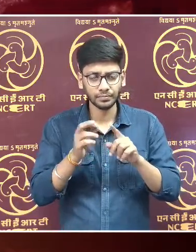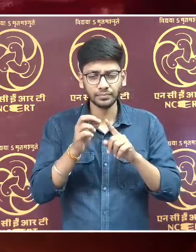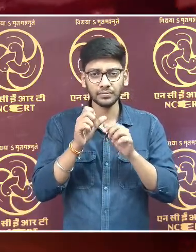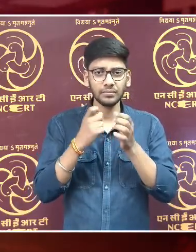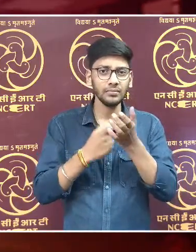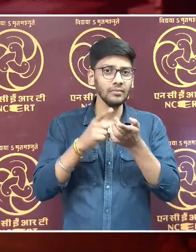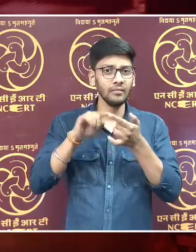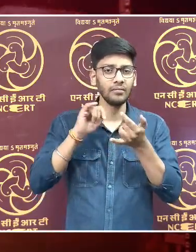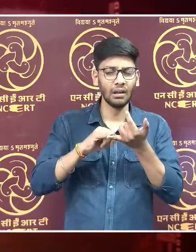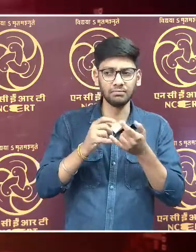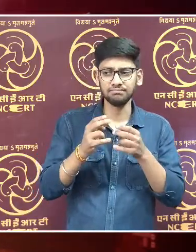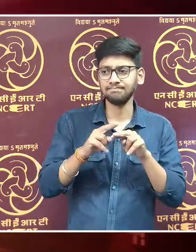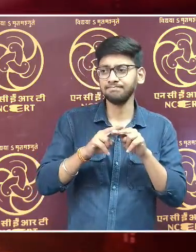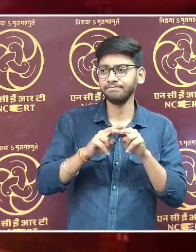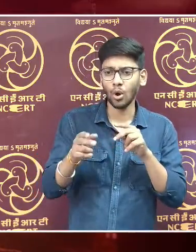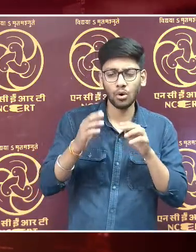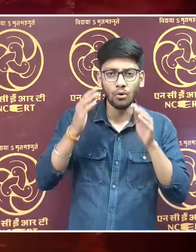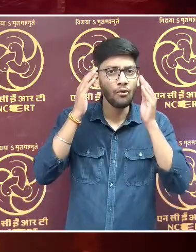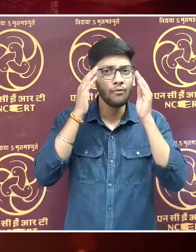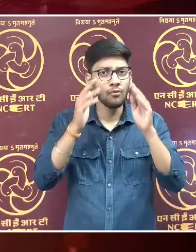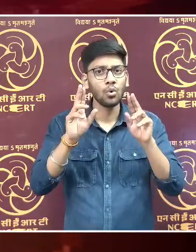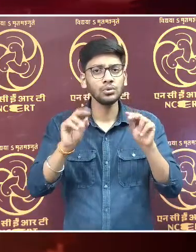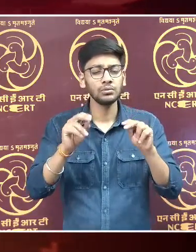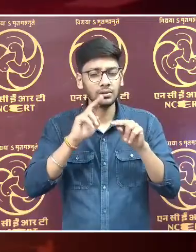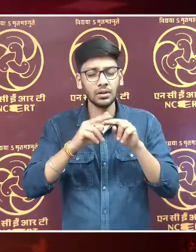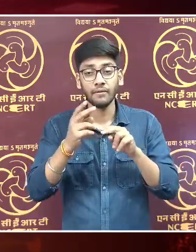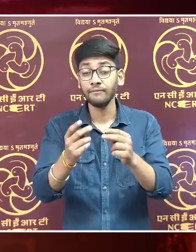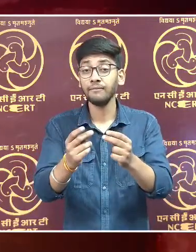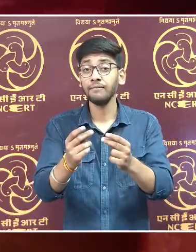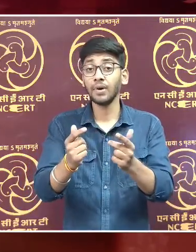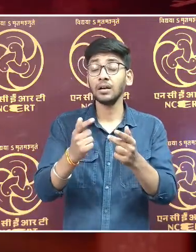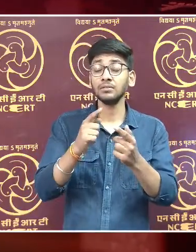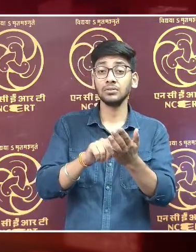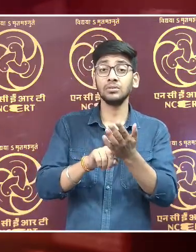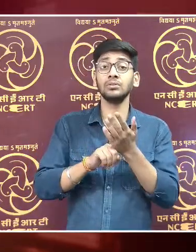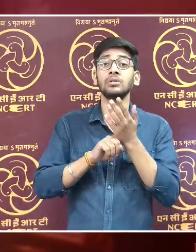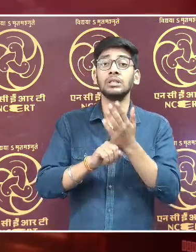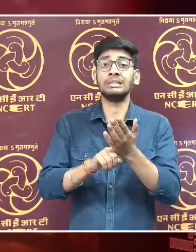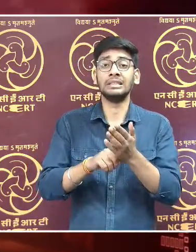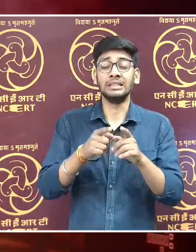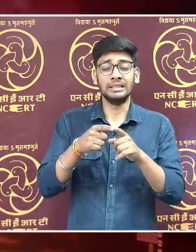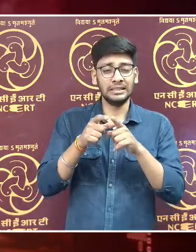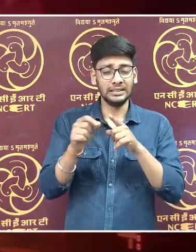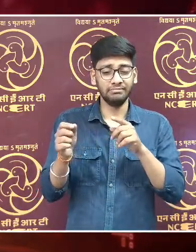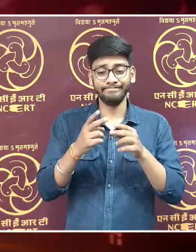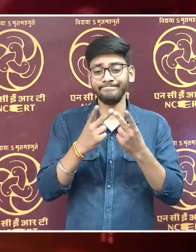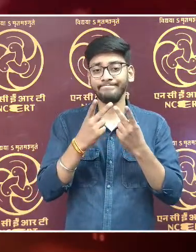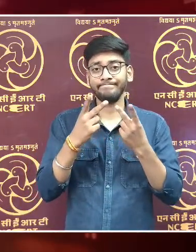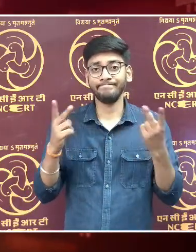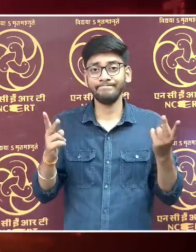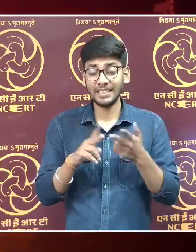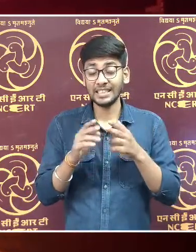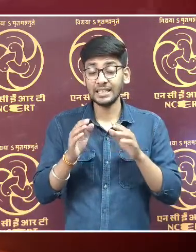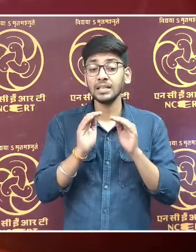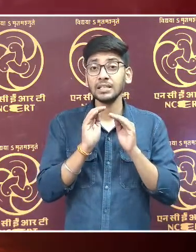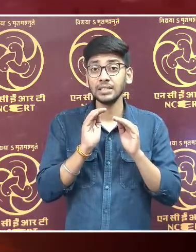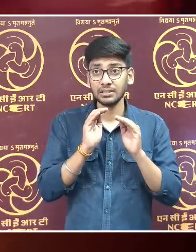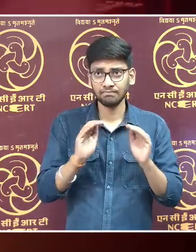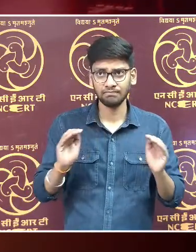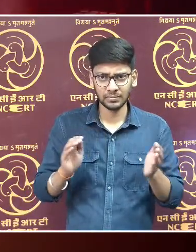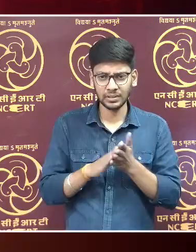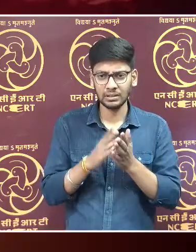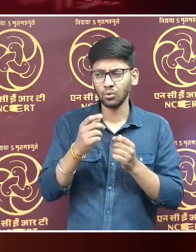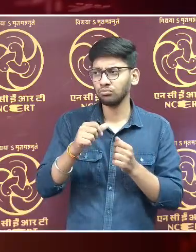not attending to them, immediately they should be aware of these things. They should look into these factors to check whether the child will have